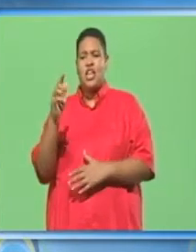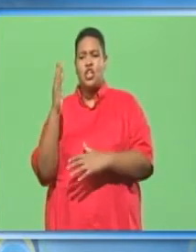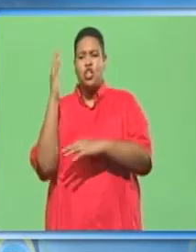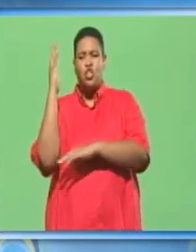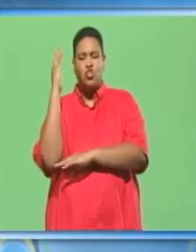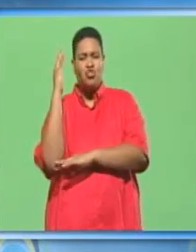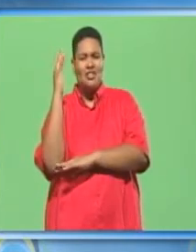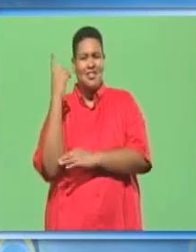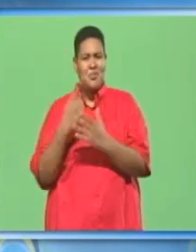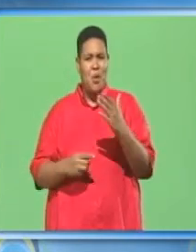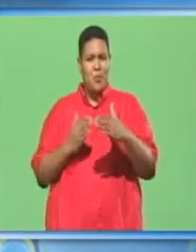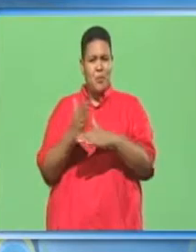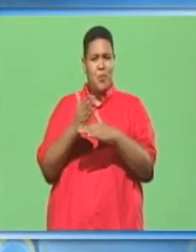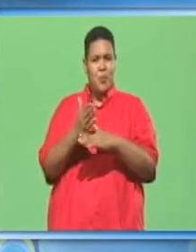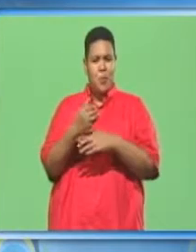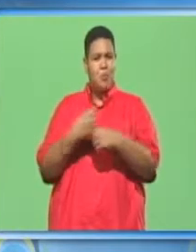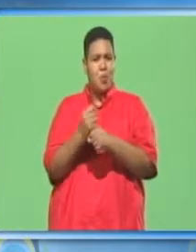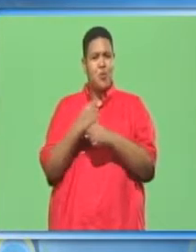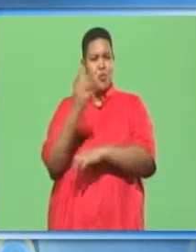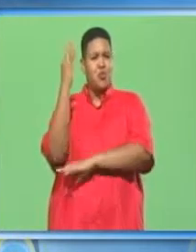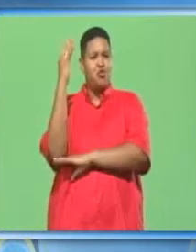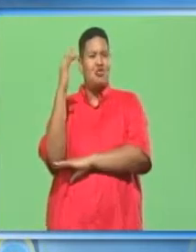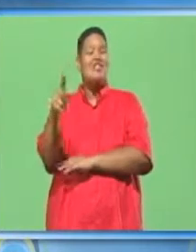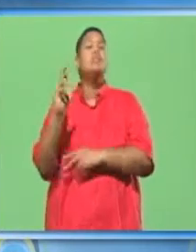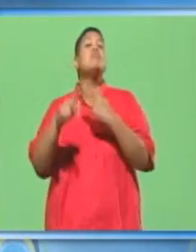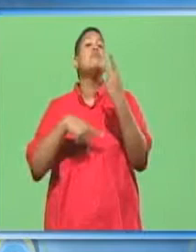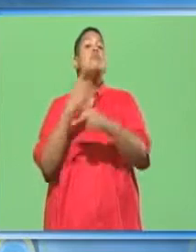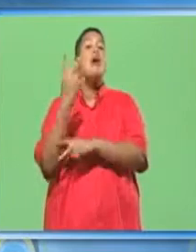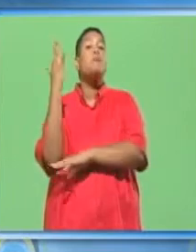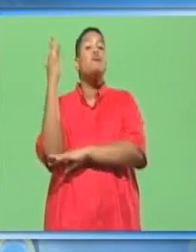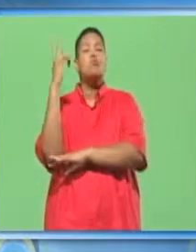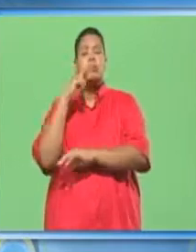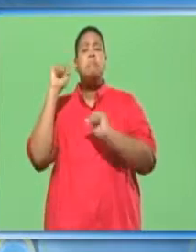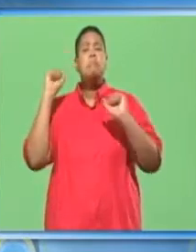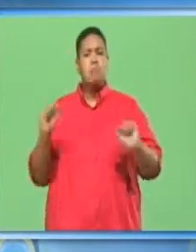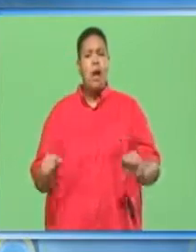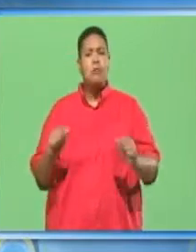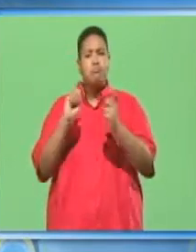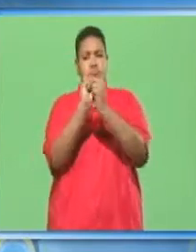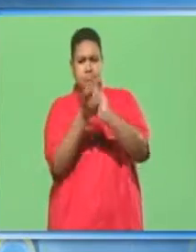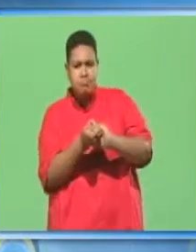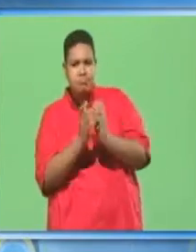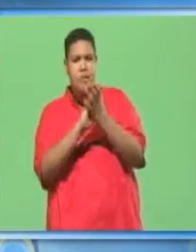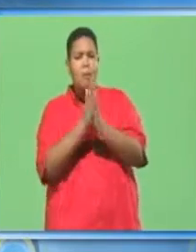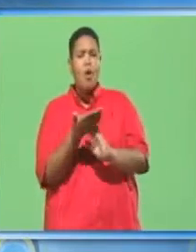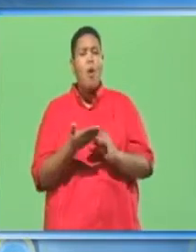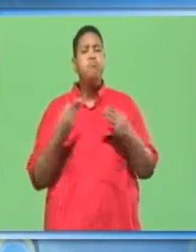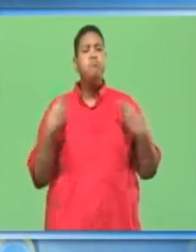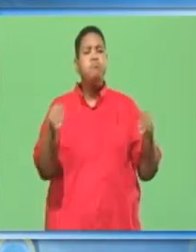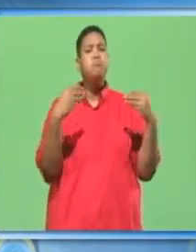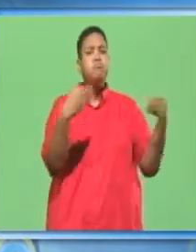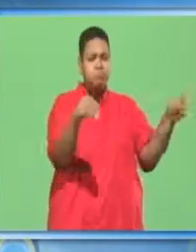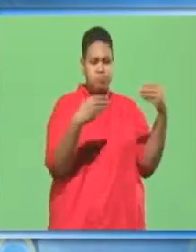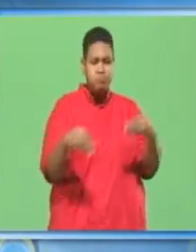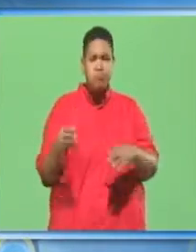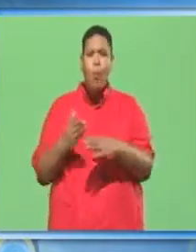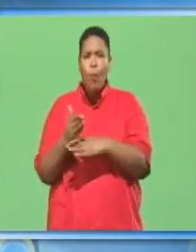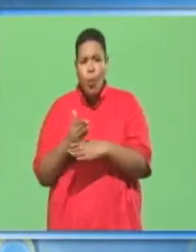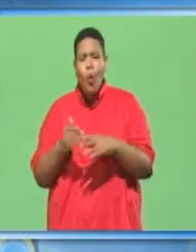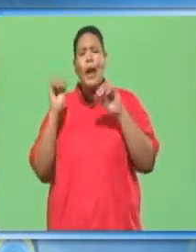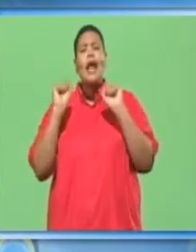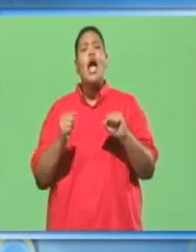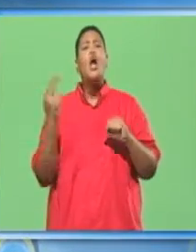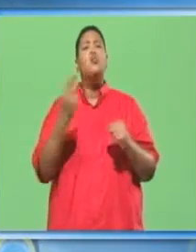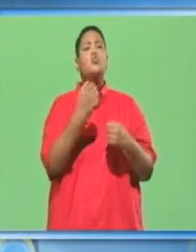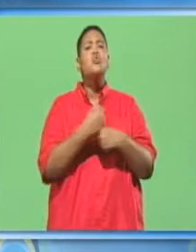timber producing trees? These are the type of trees that are able to be converted into marketable sized lumber that can be used